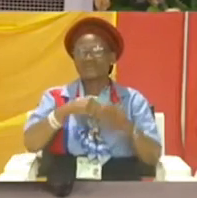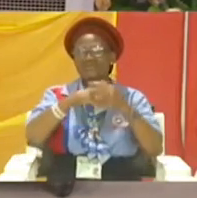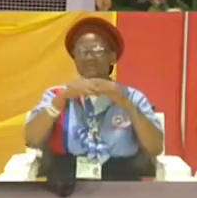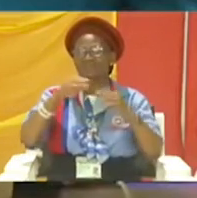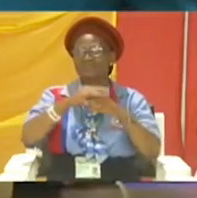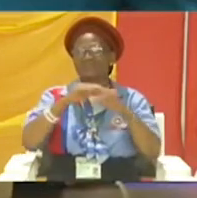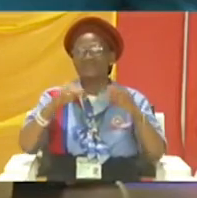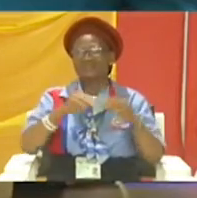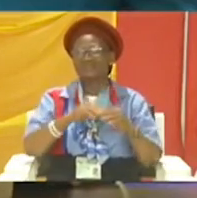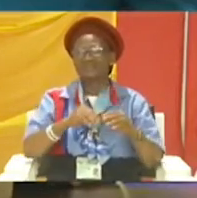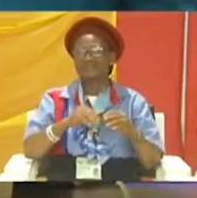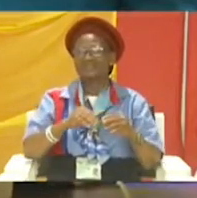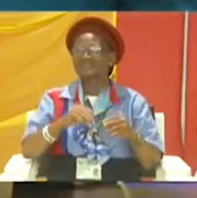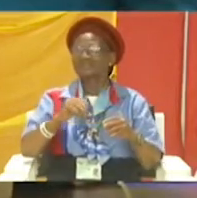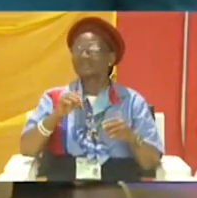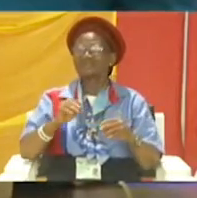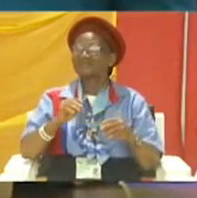year,